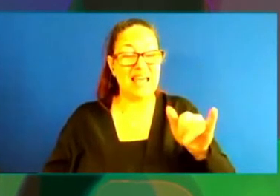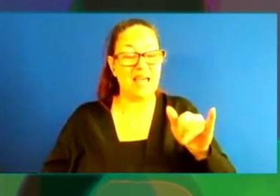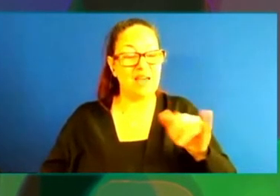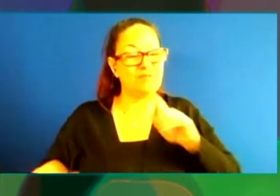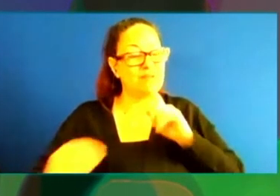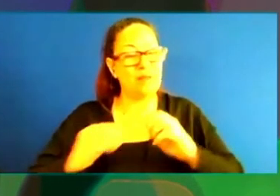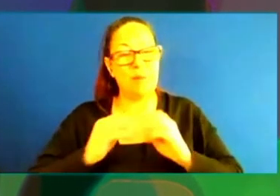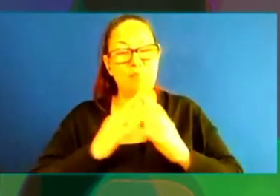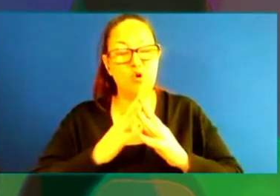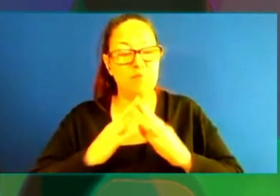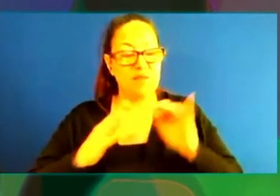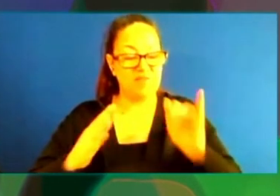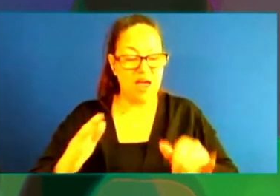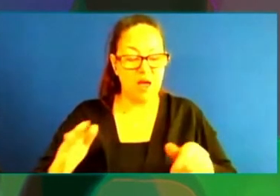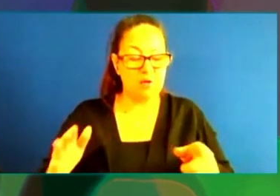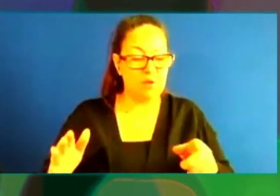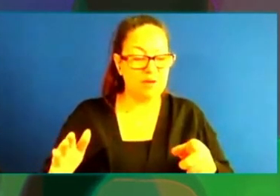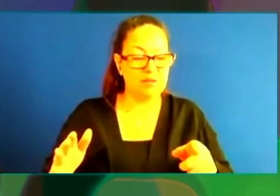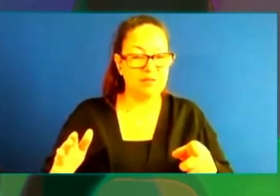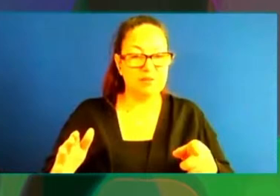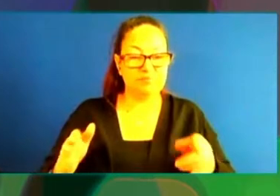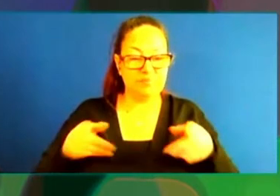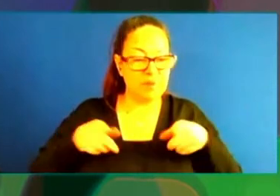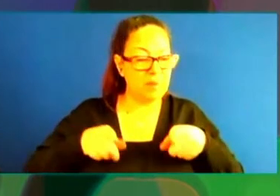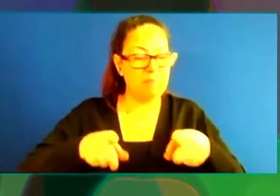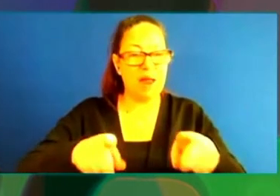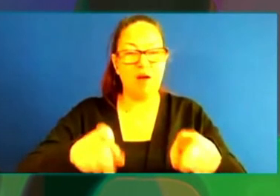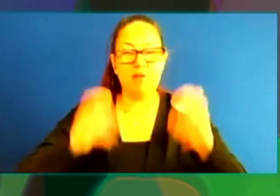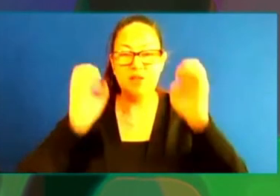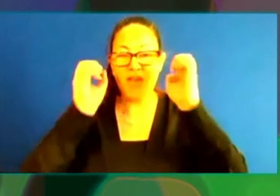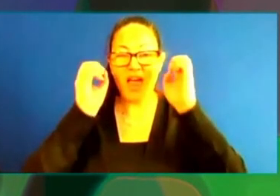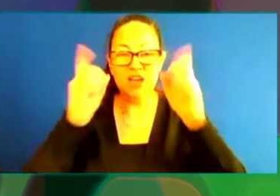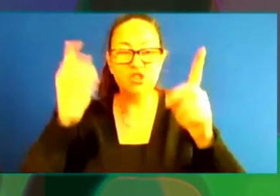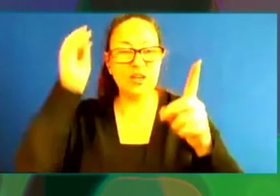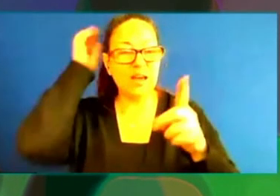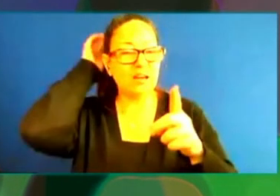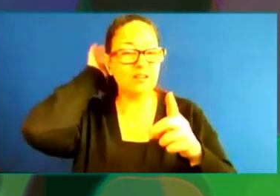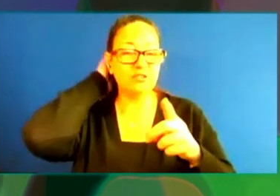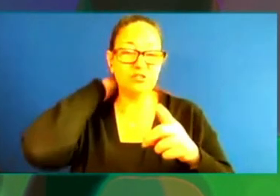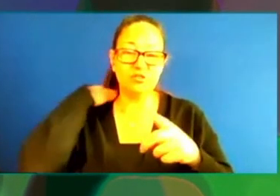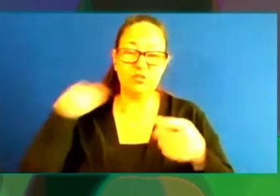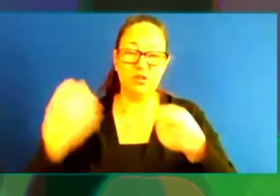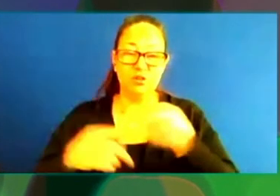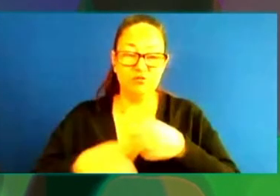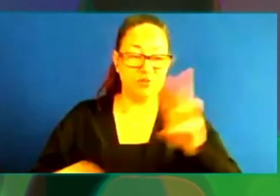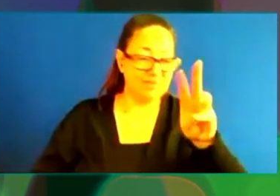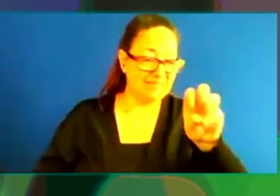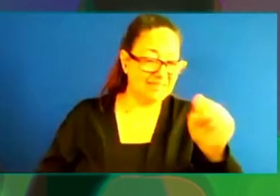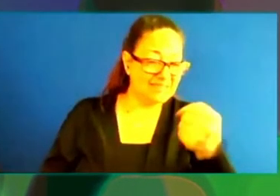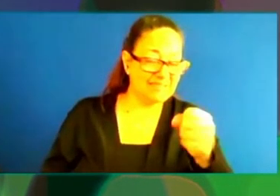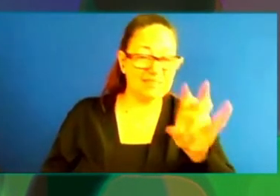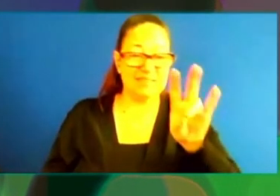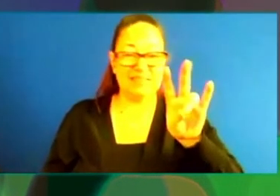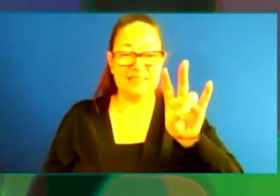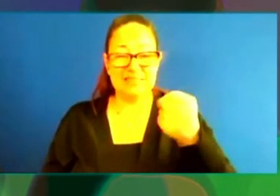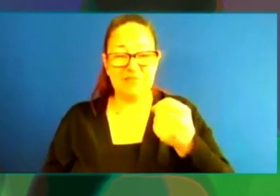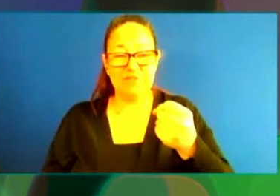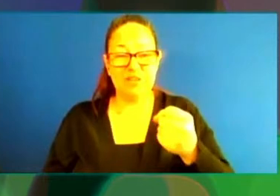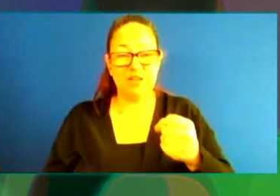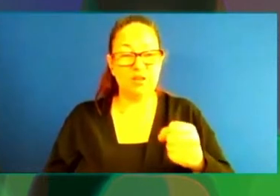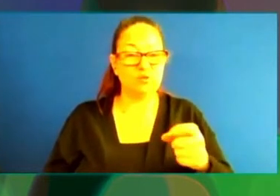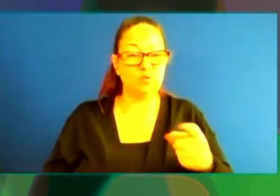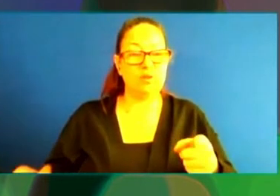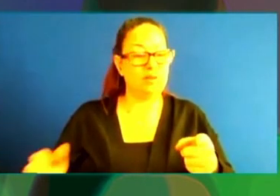that was the parallel educational and artistic movement of the 1960s and 70s, were these